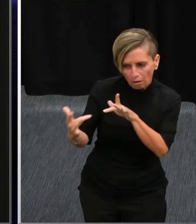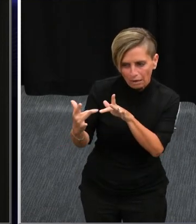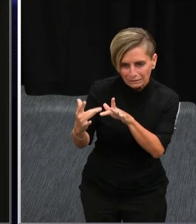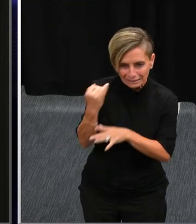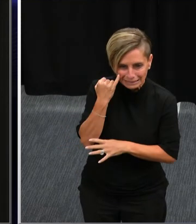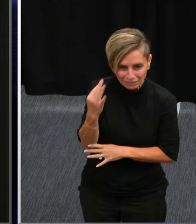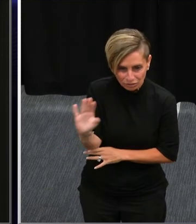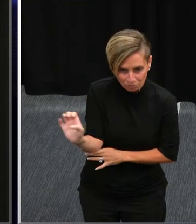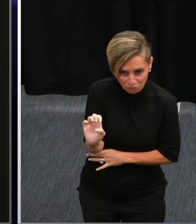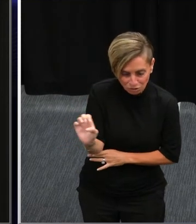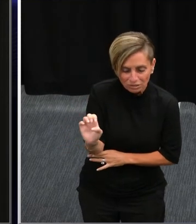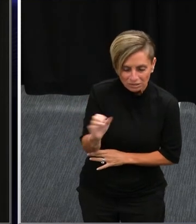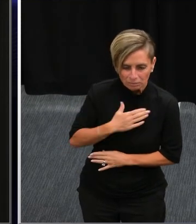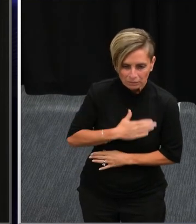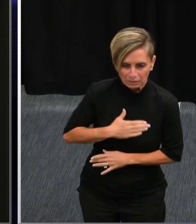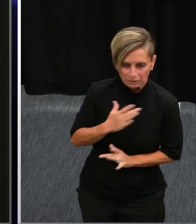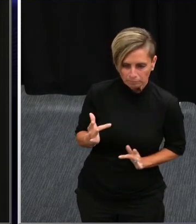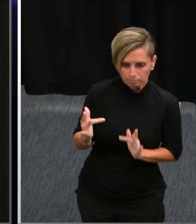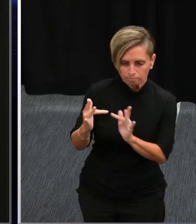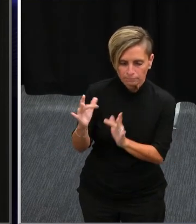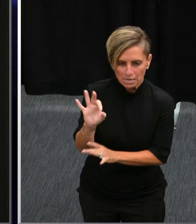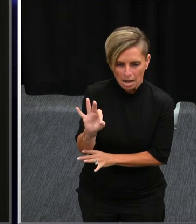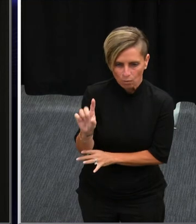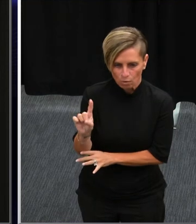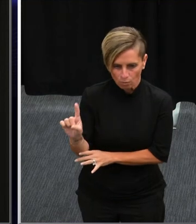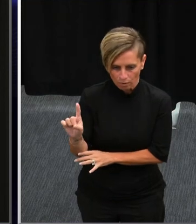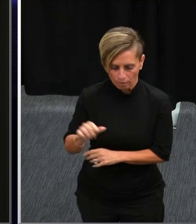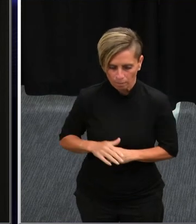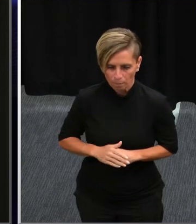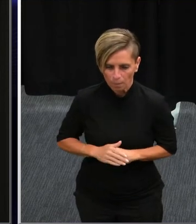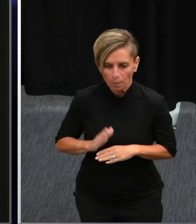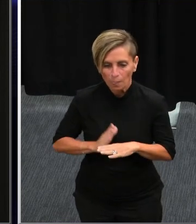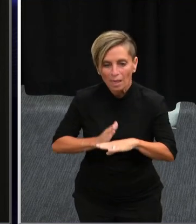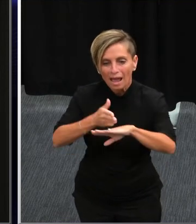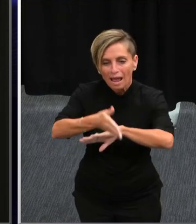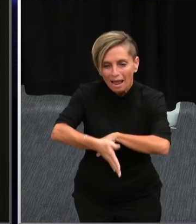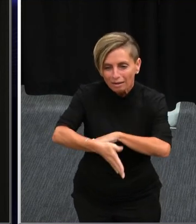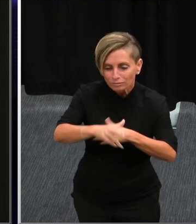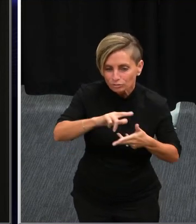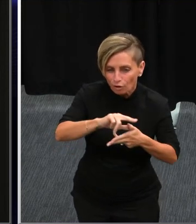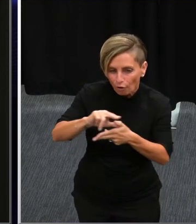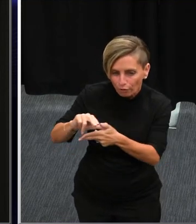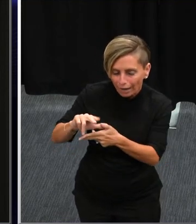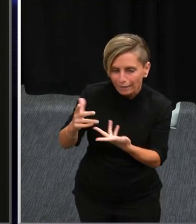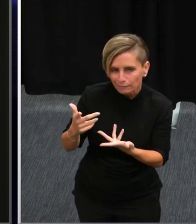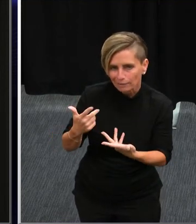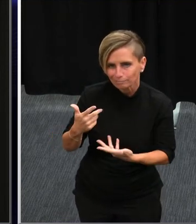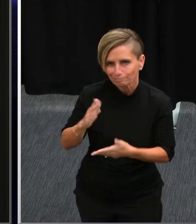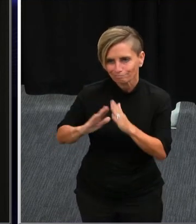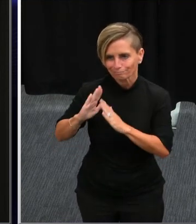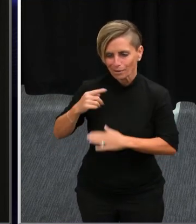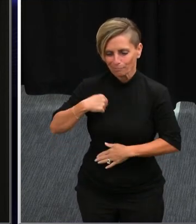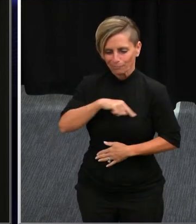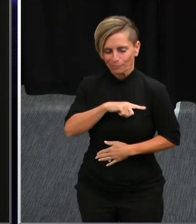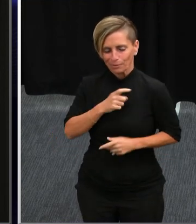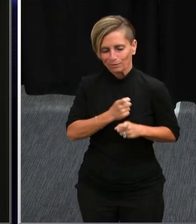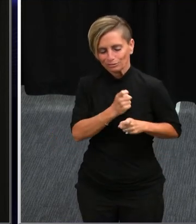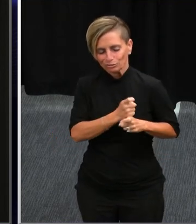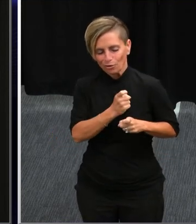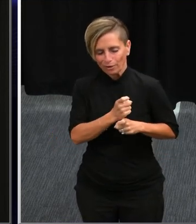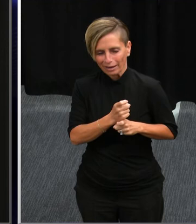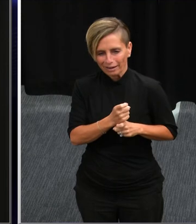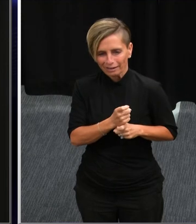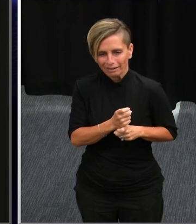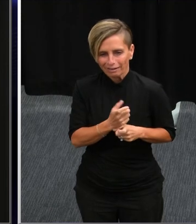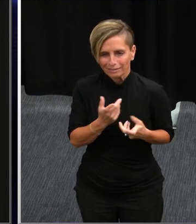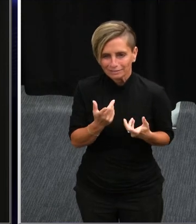911. Post-storm, as with any activity, and we're kind of, we were joking earlier that with